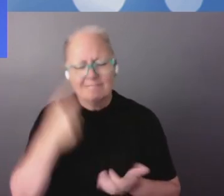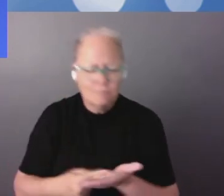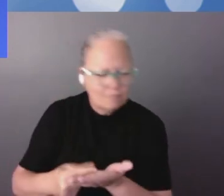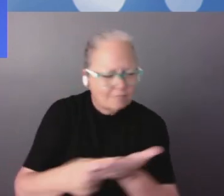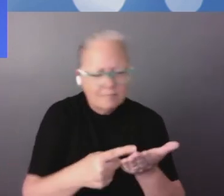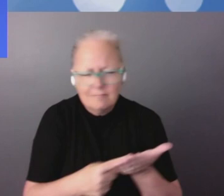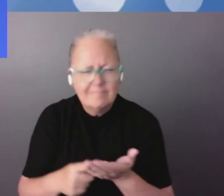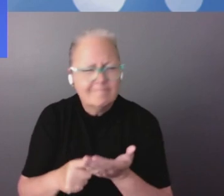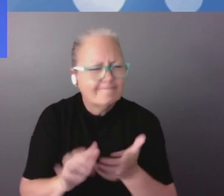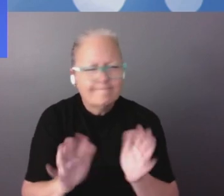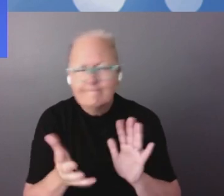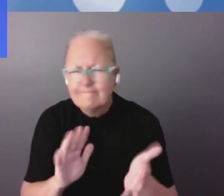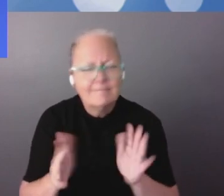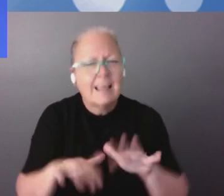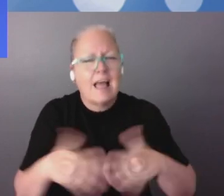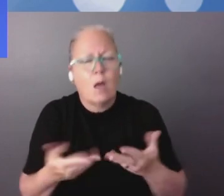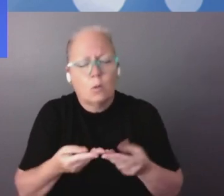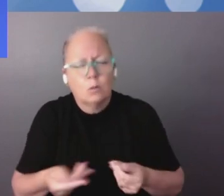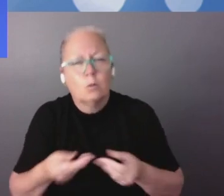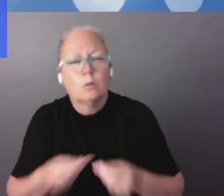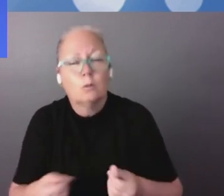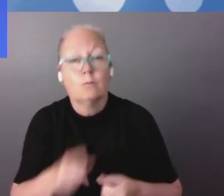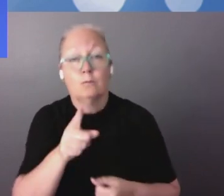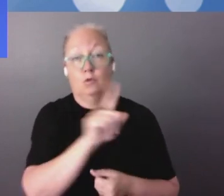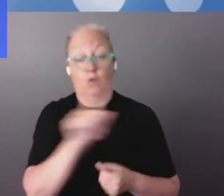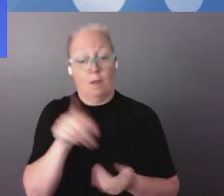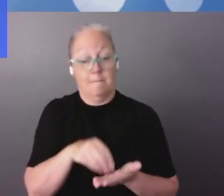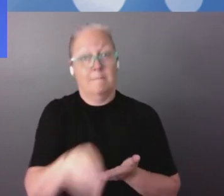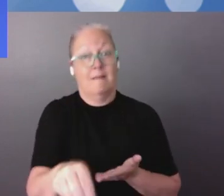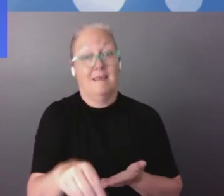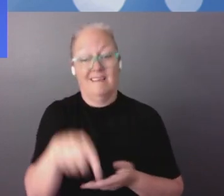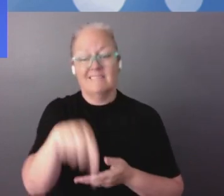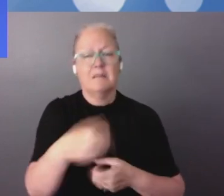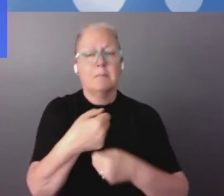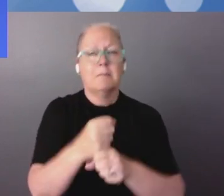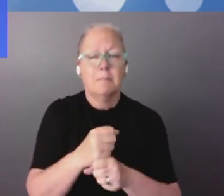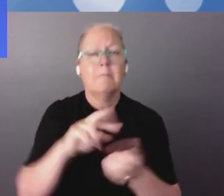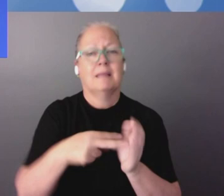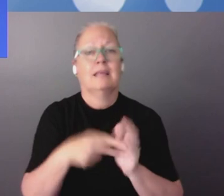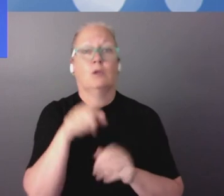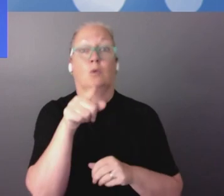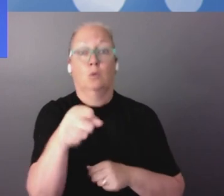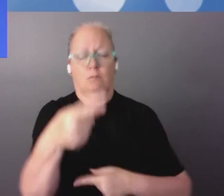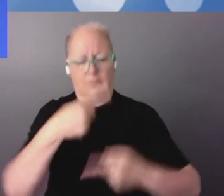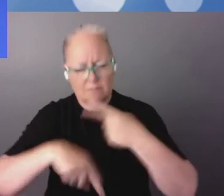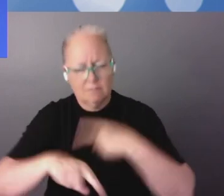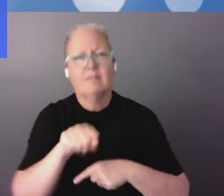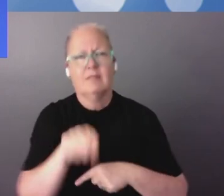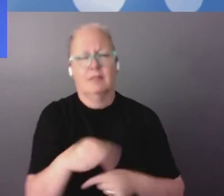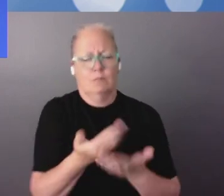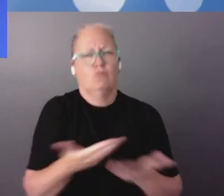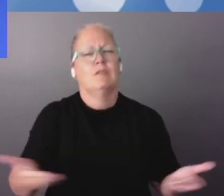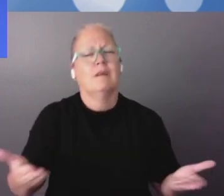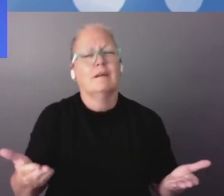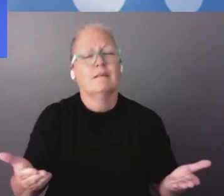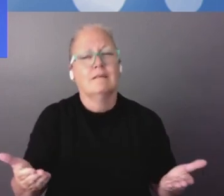If you don't pay for a product, you yourself become a product. And I think this phrase really represents